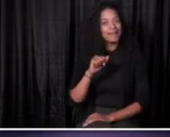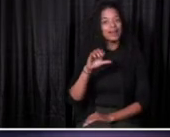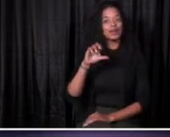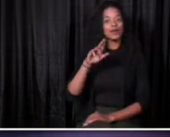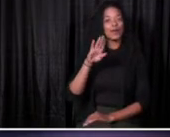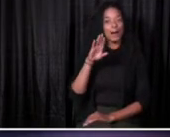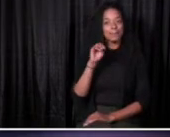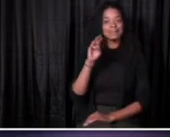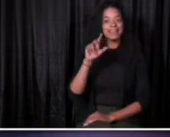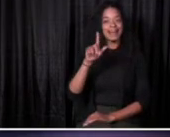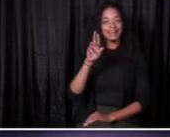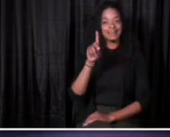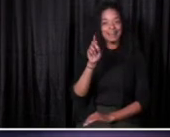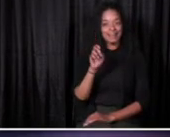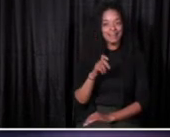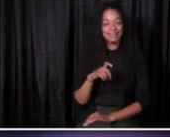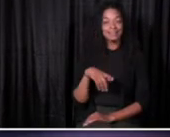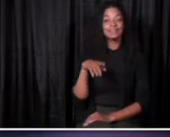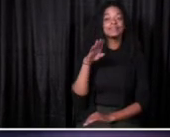sociology.